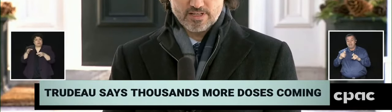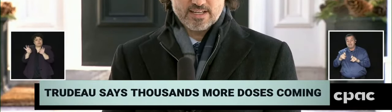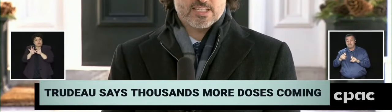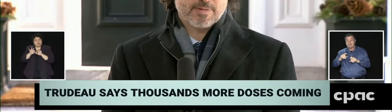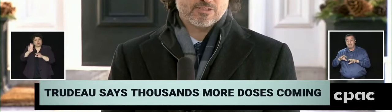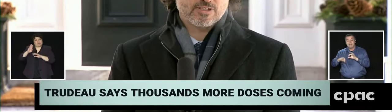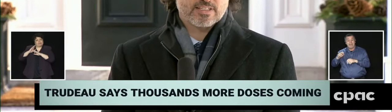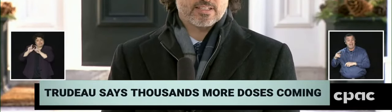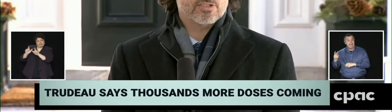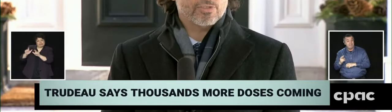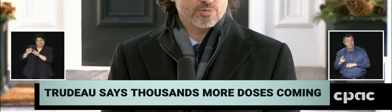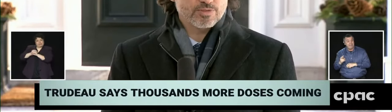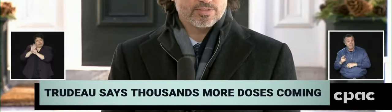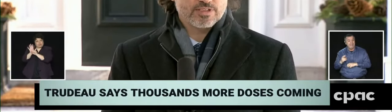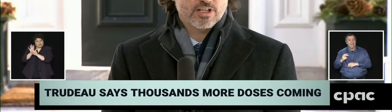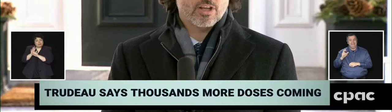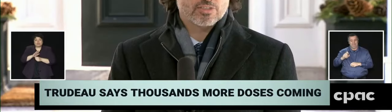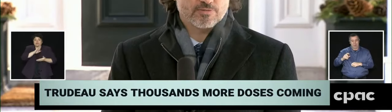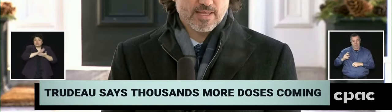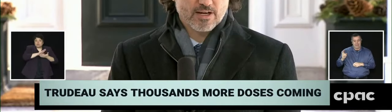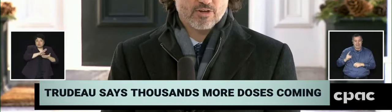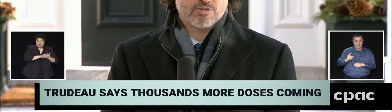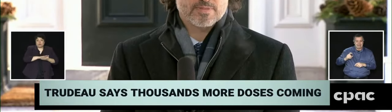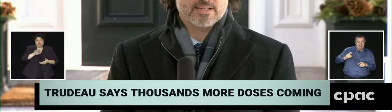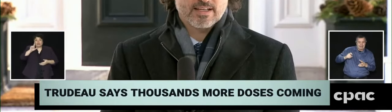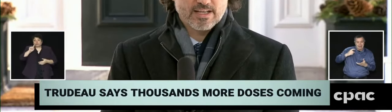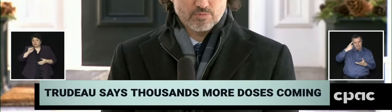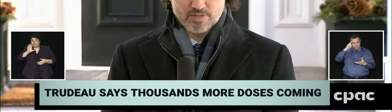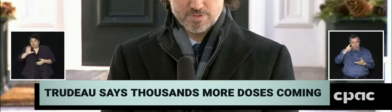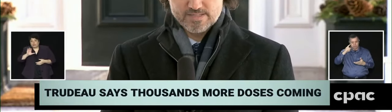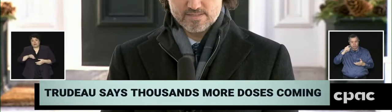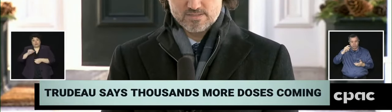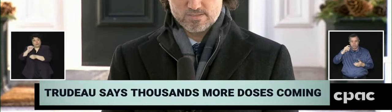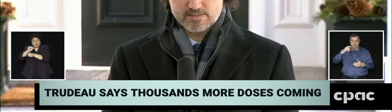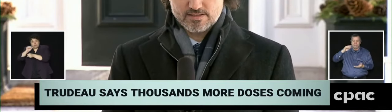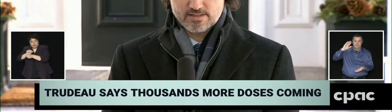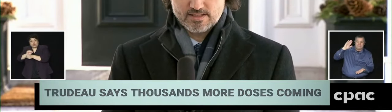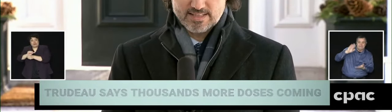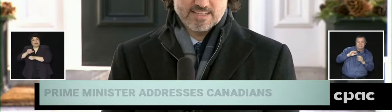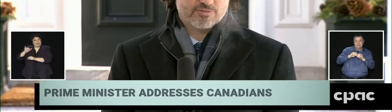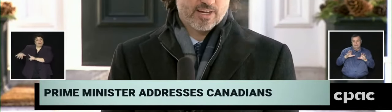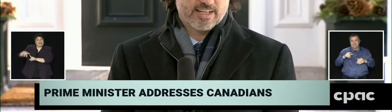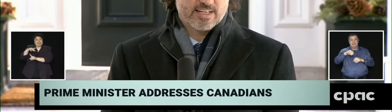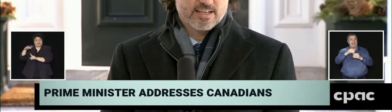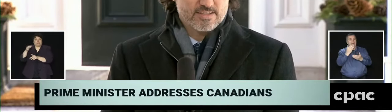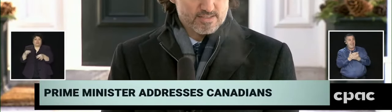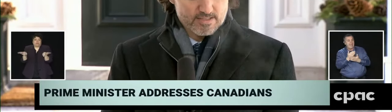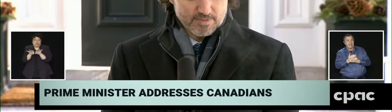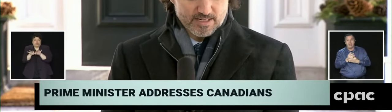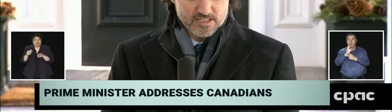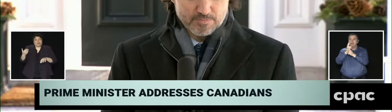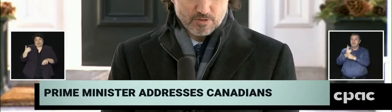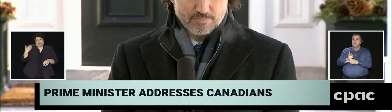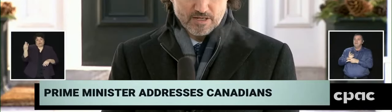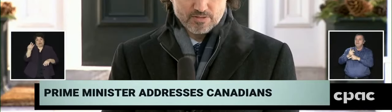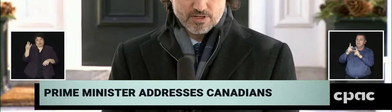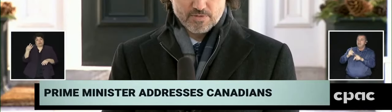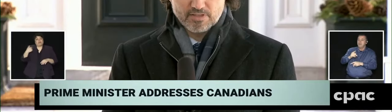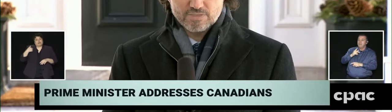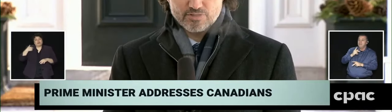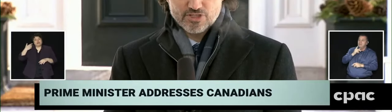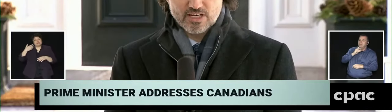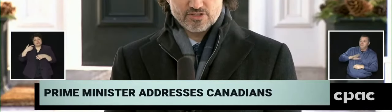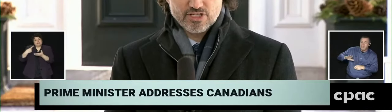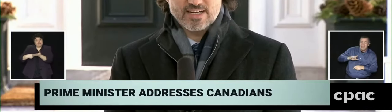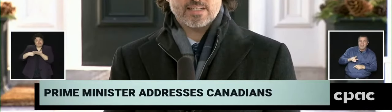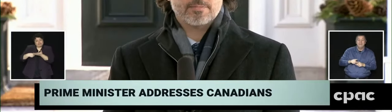control, especially in schools, long-term care homes, and workplaces. Last Friday, this is something I spoke about with